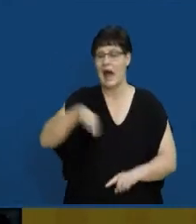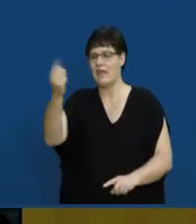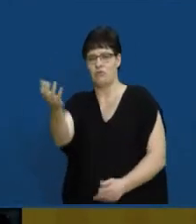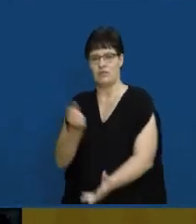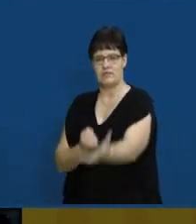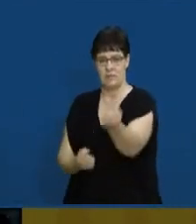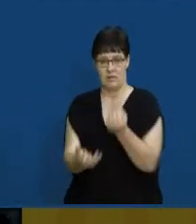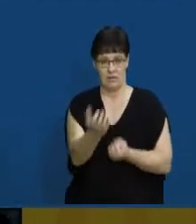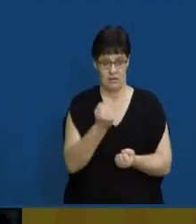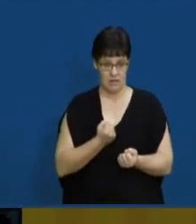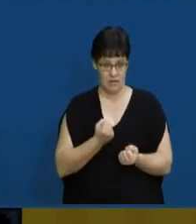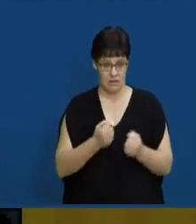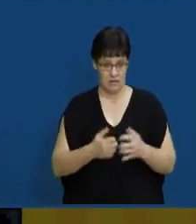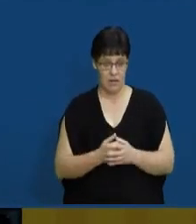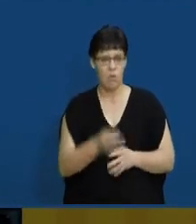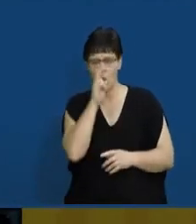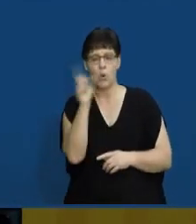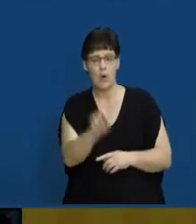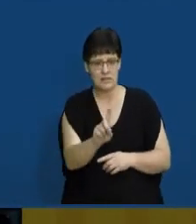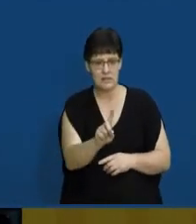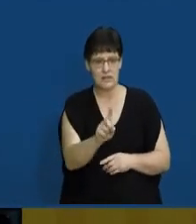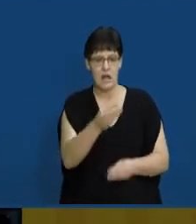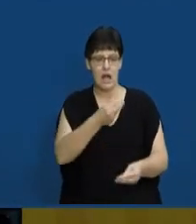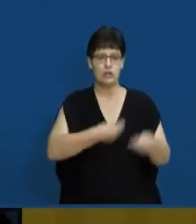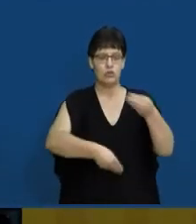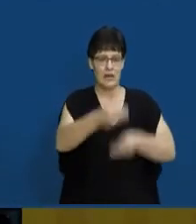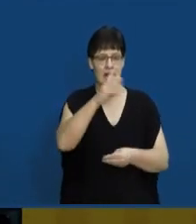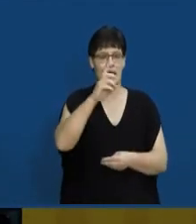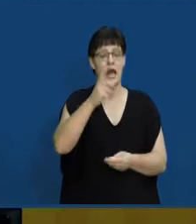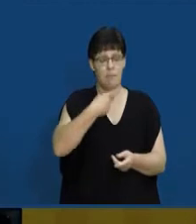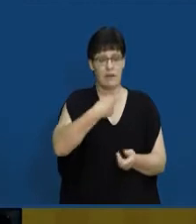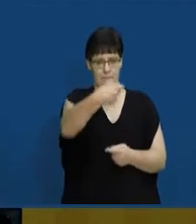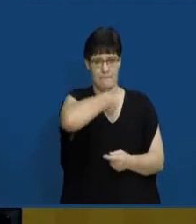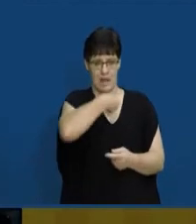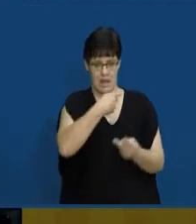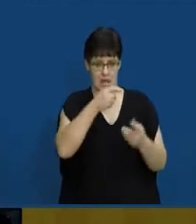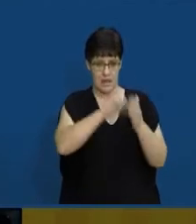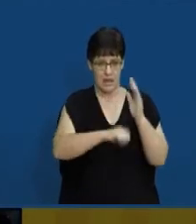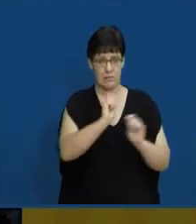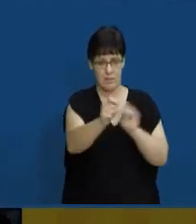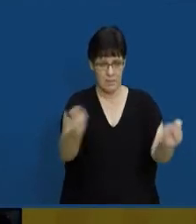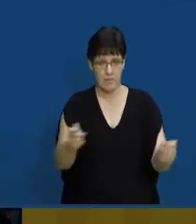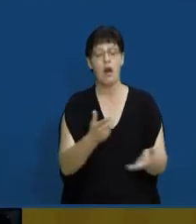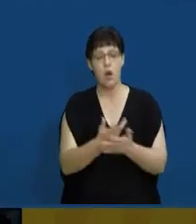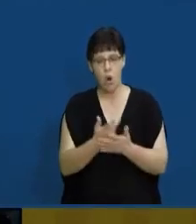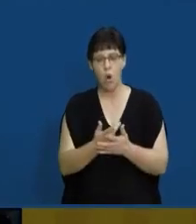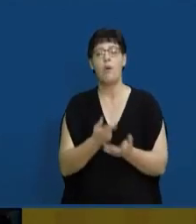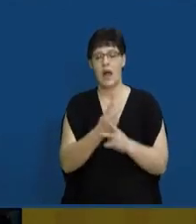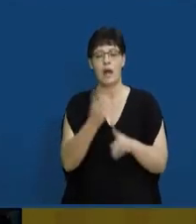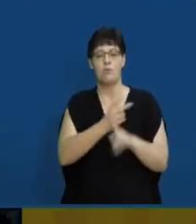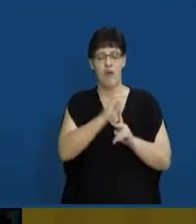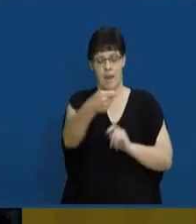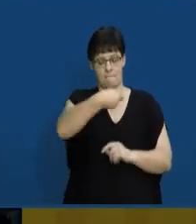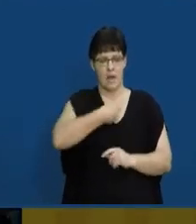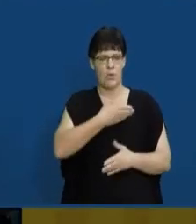receivables, what are we looking at? We're looking at trade debtors, less your provision for bad debts will give you